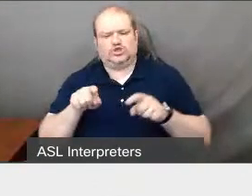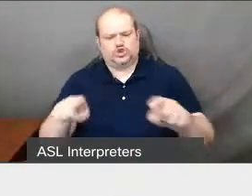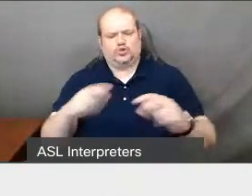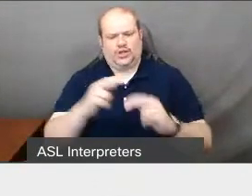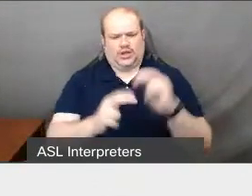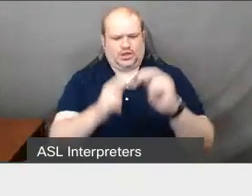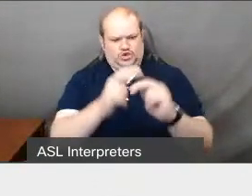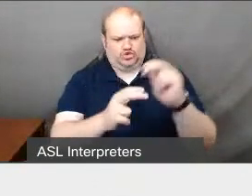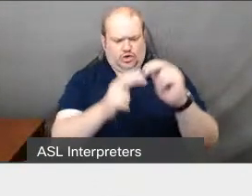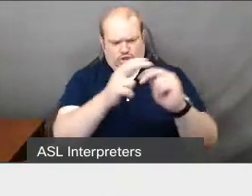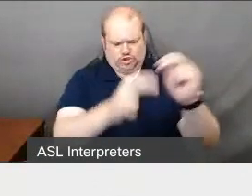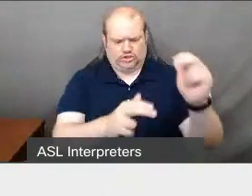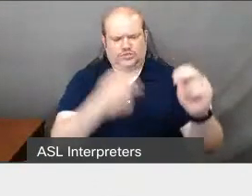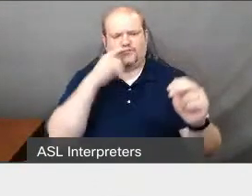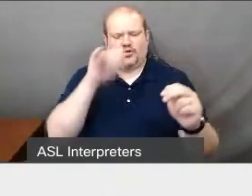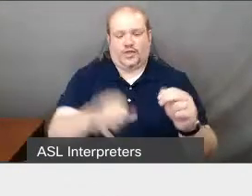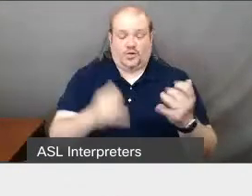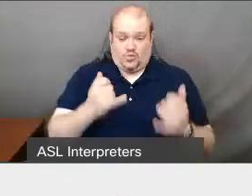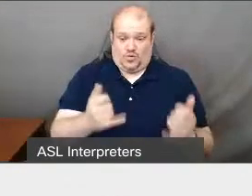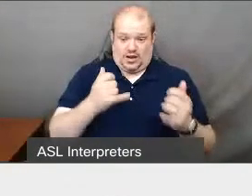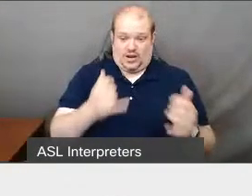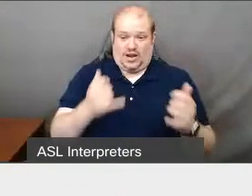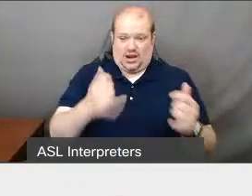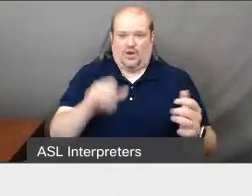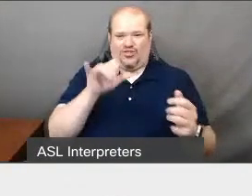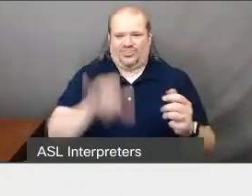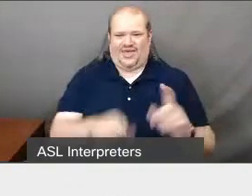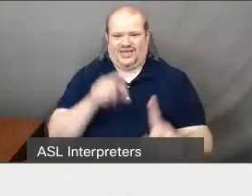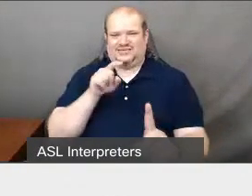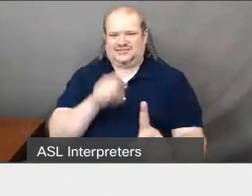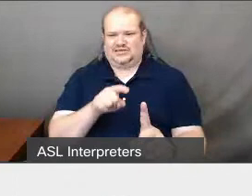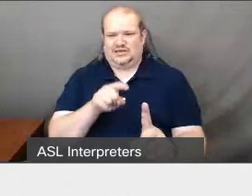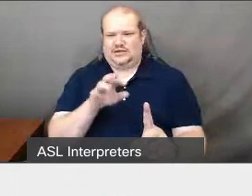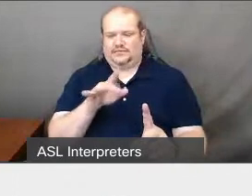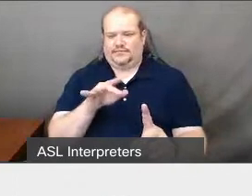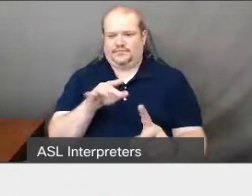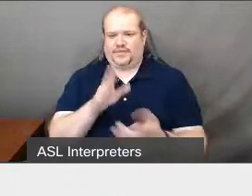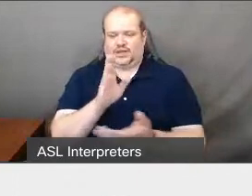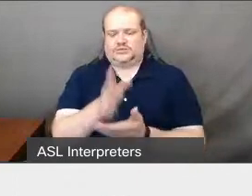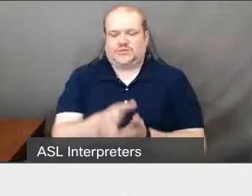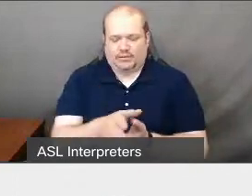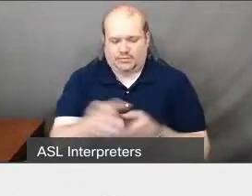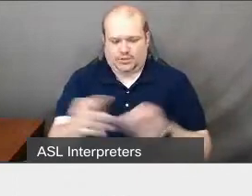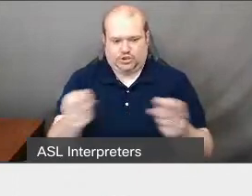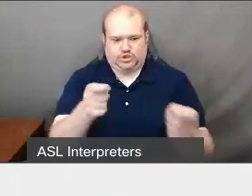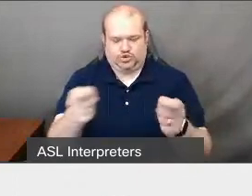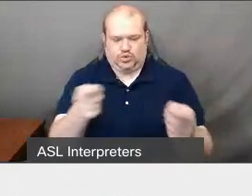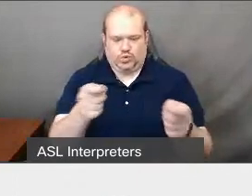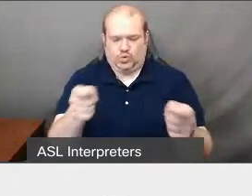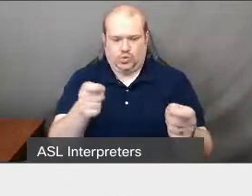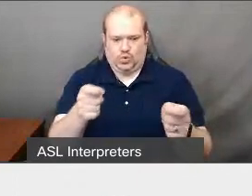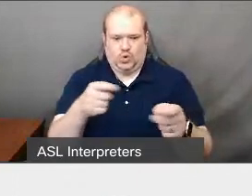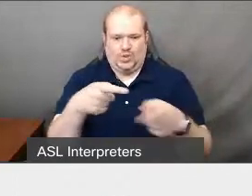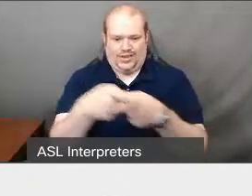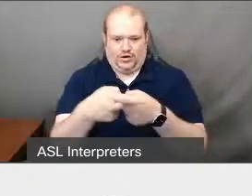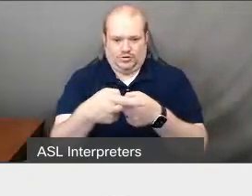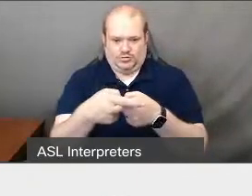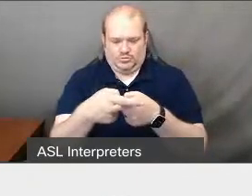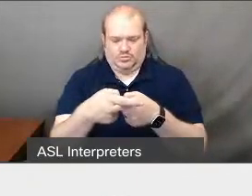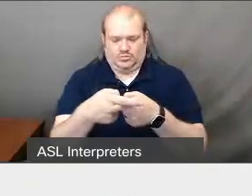construction, and right now it is a stop controlled